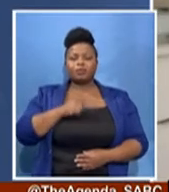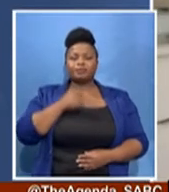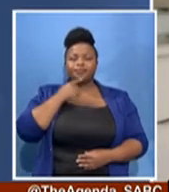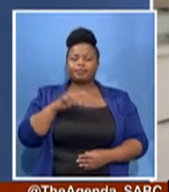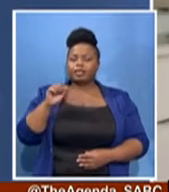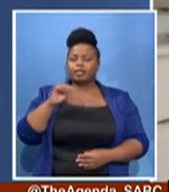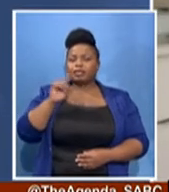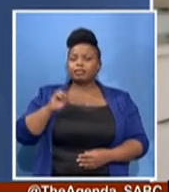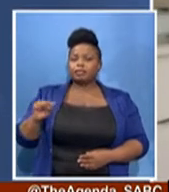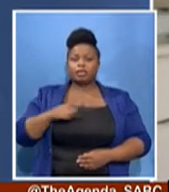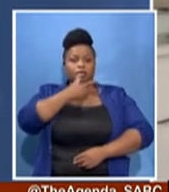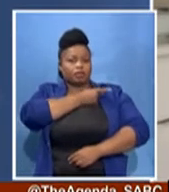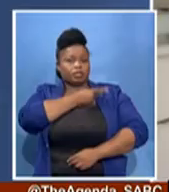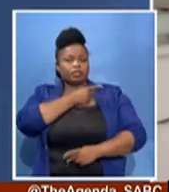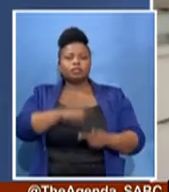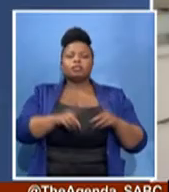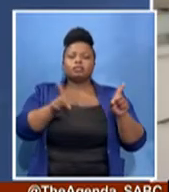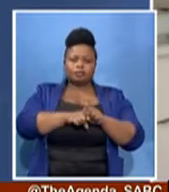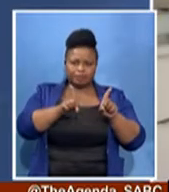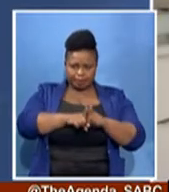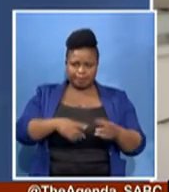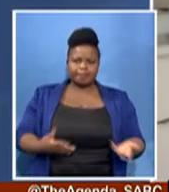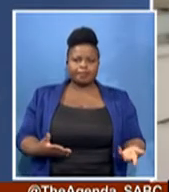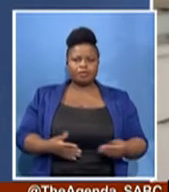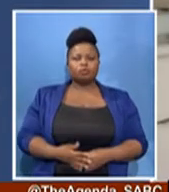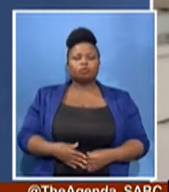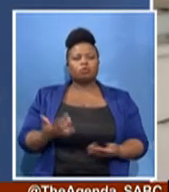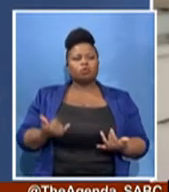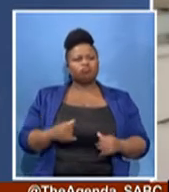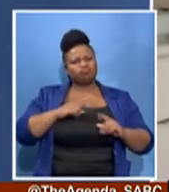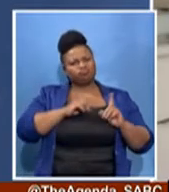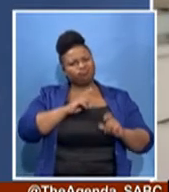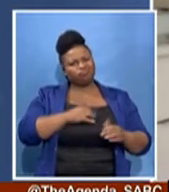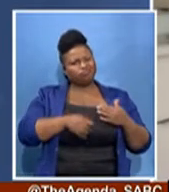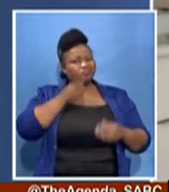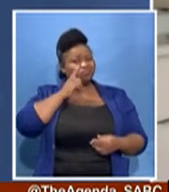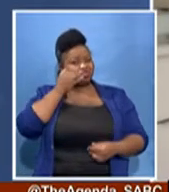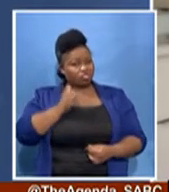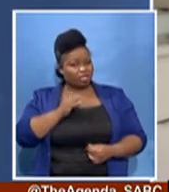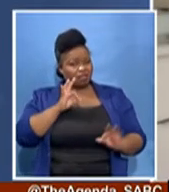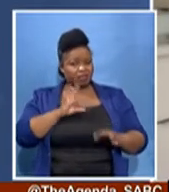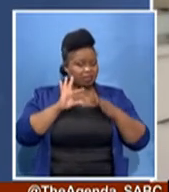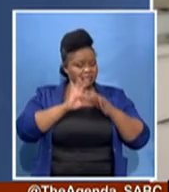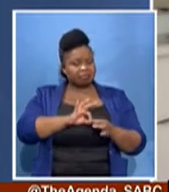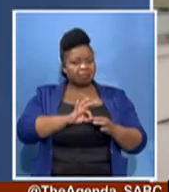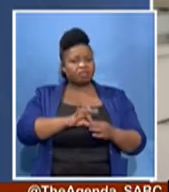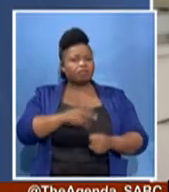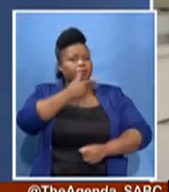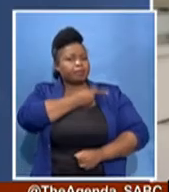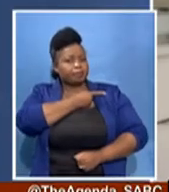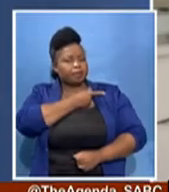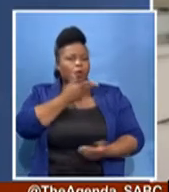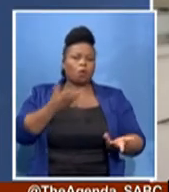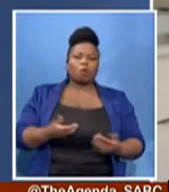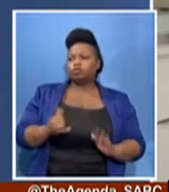of inquiry has gone on there to say, is it associated with the vaccine? Is it just chance because so many million people are